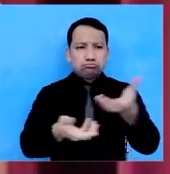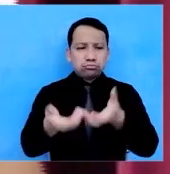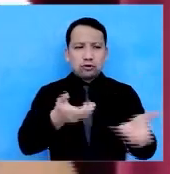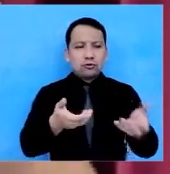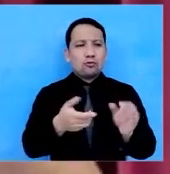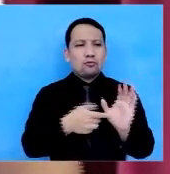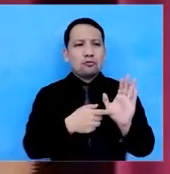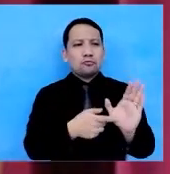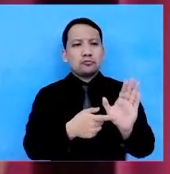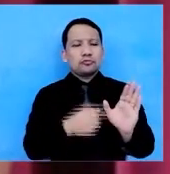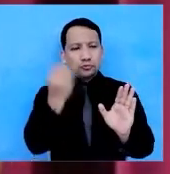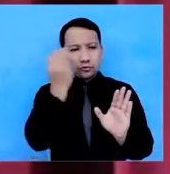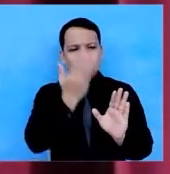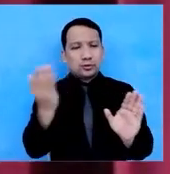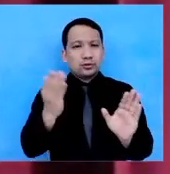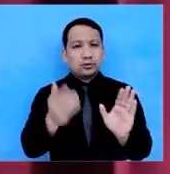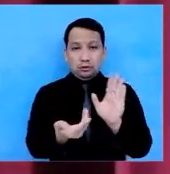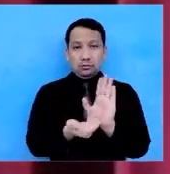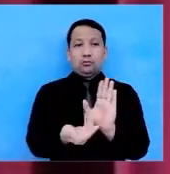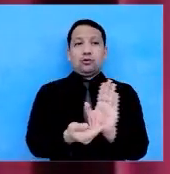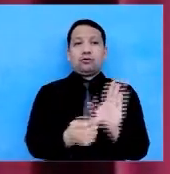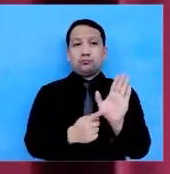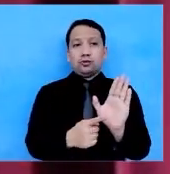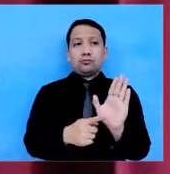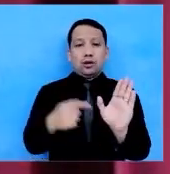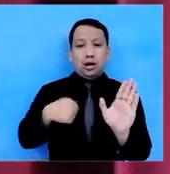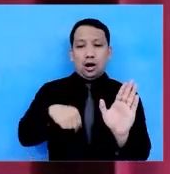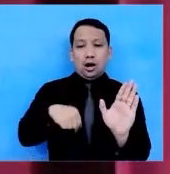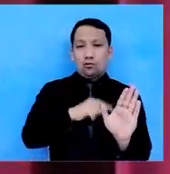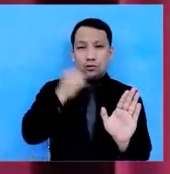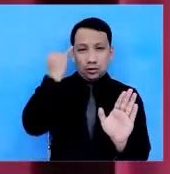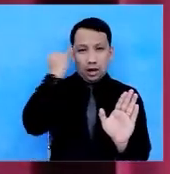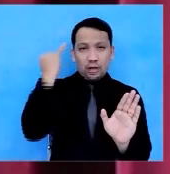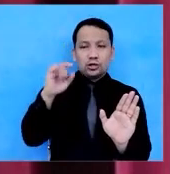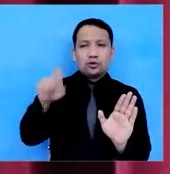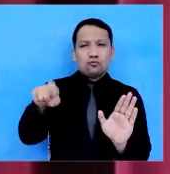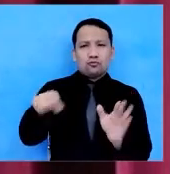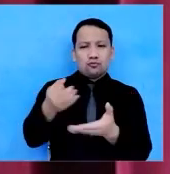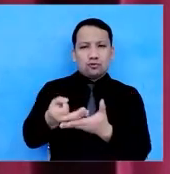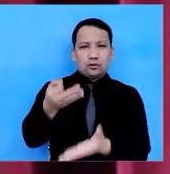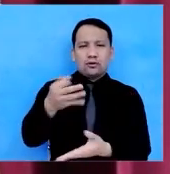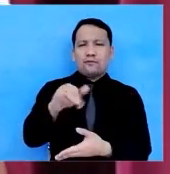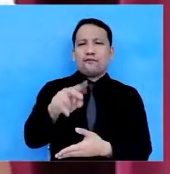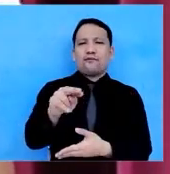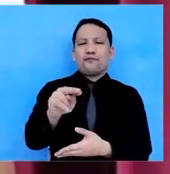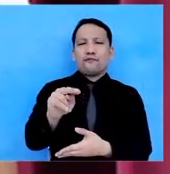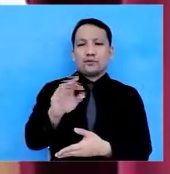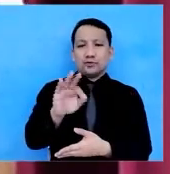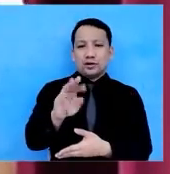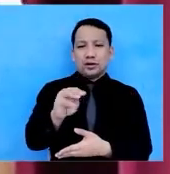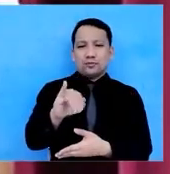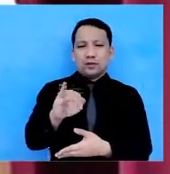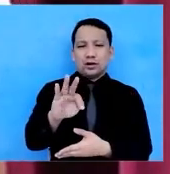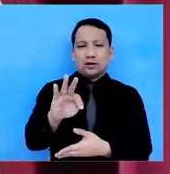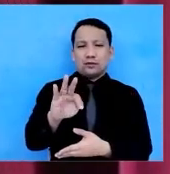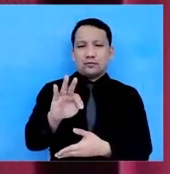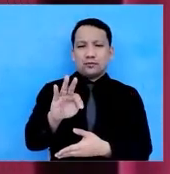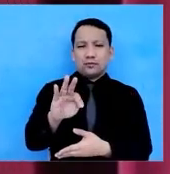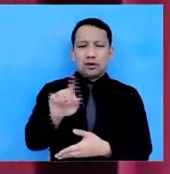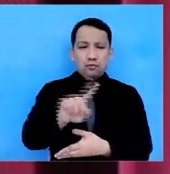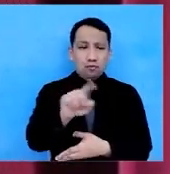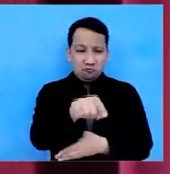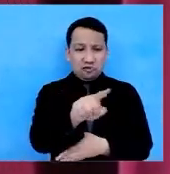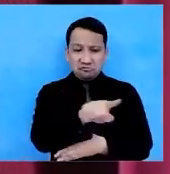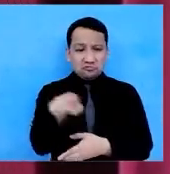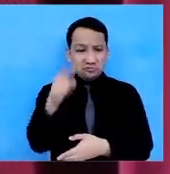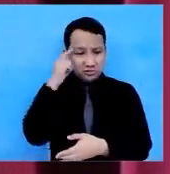only did we present our ideas on what the fund should look like, but we asked them, what do you think would be most advantageous